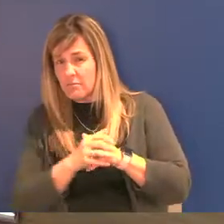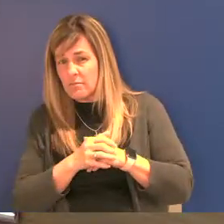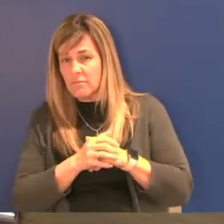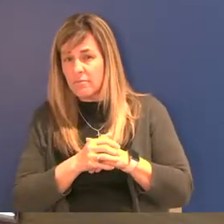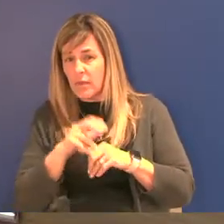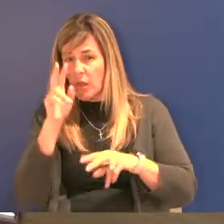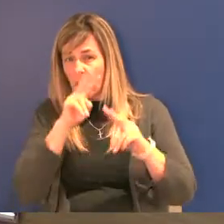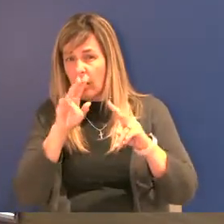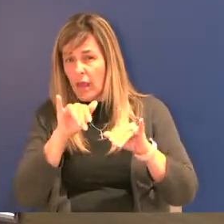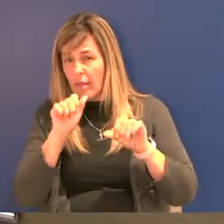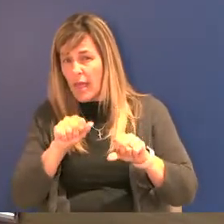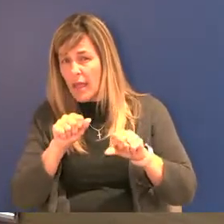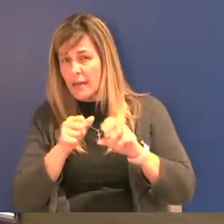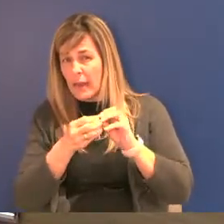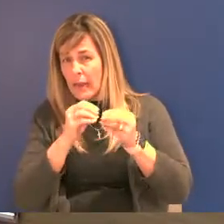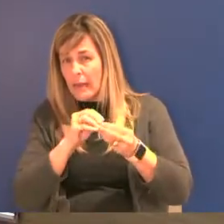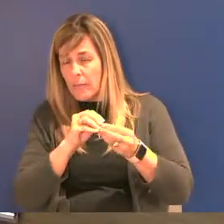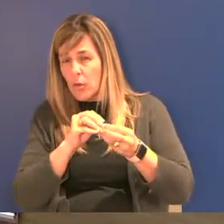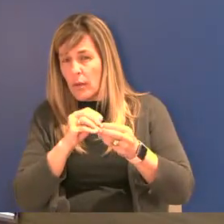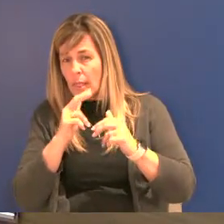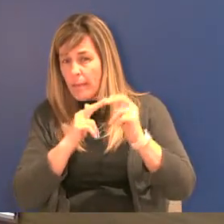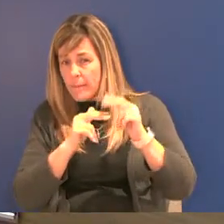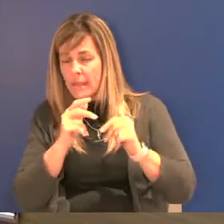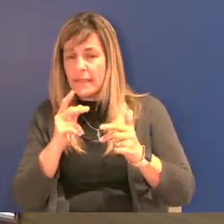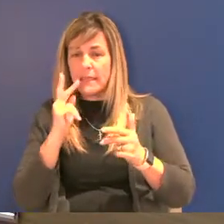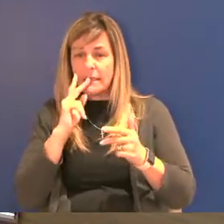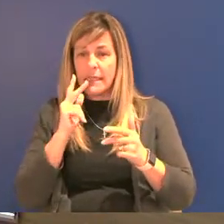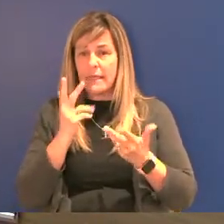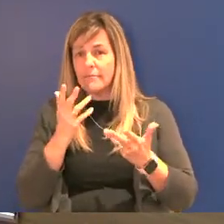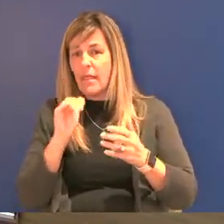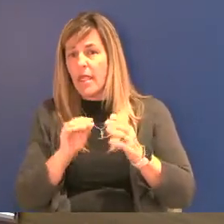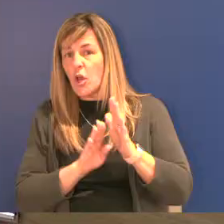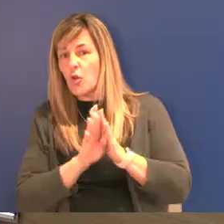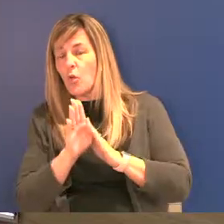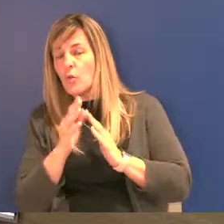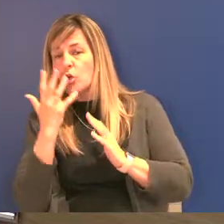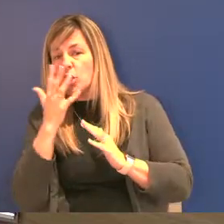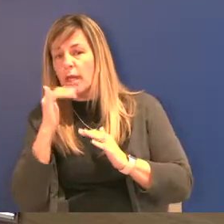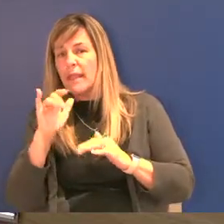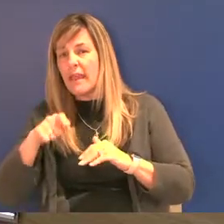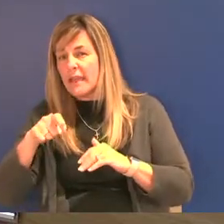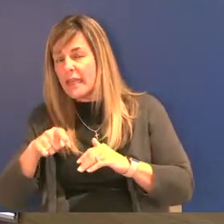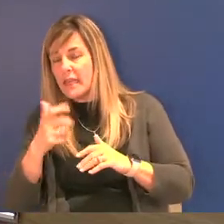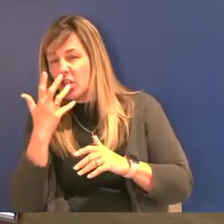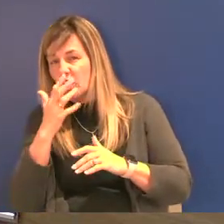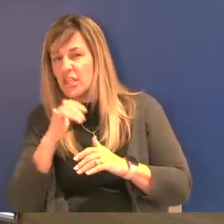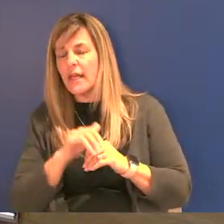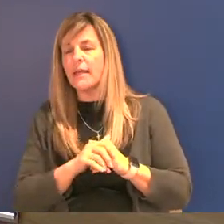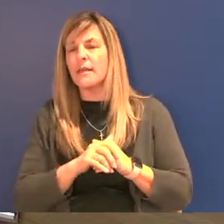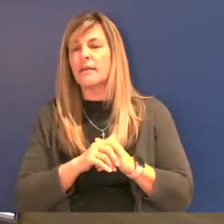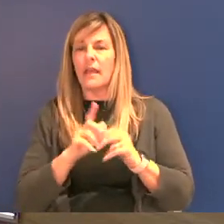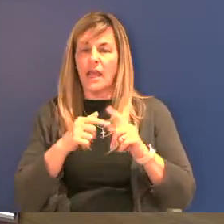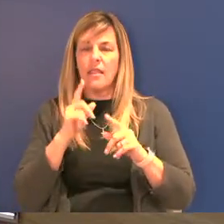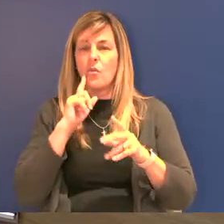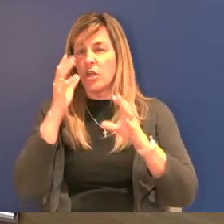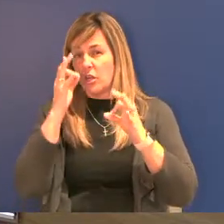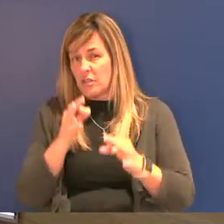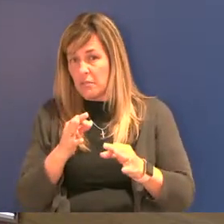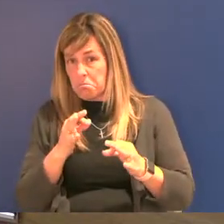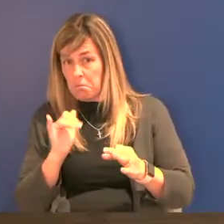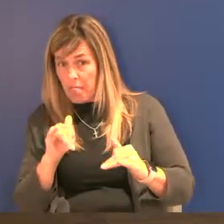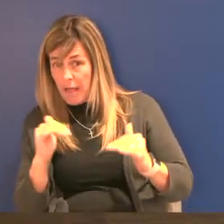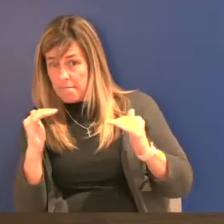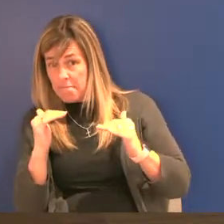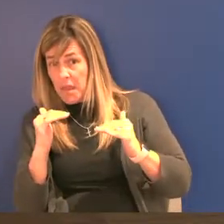the capacity in the buildings, see what that growth looks like, see what that needs look like, and then make that decision. Would that be a fair